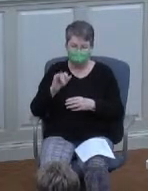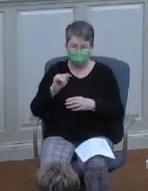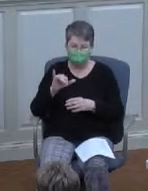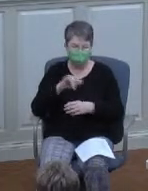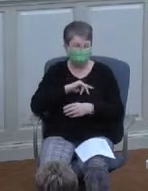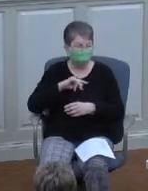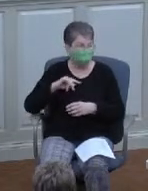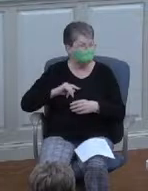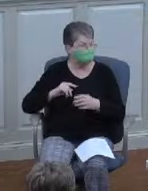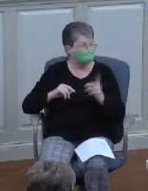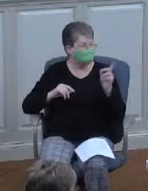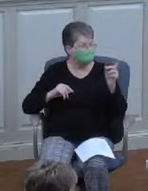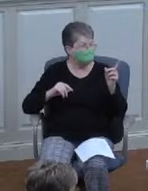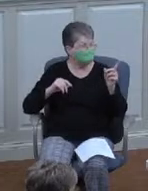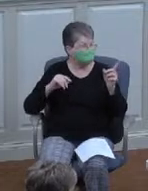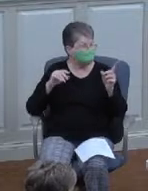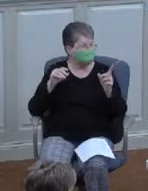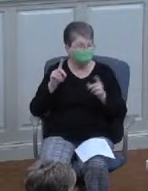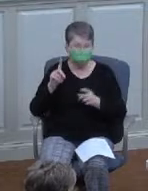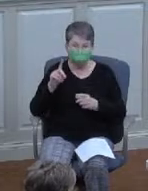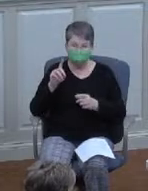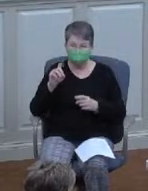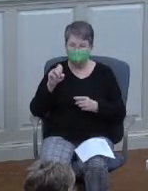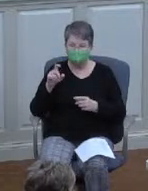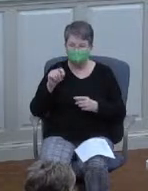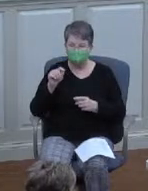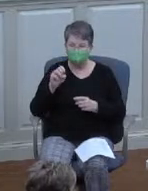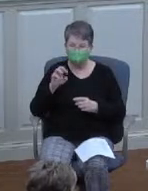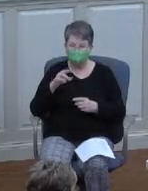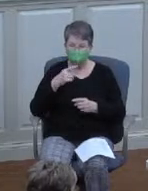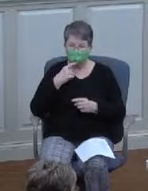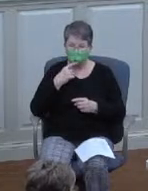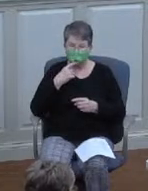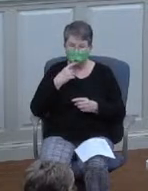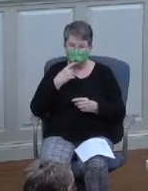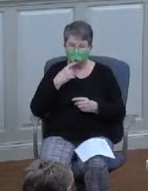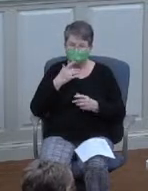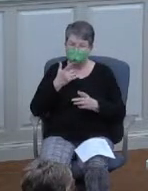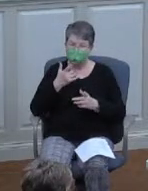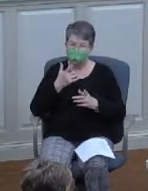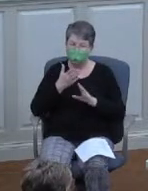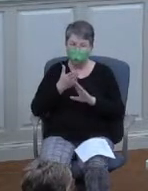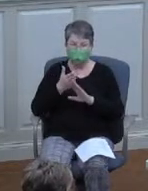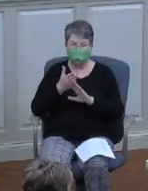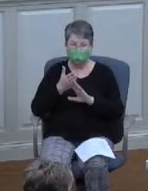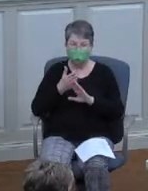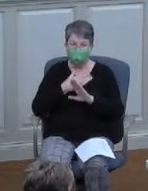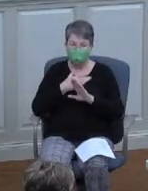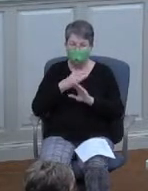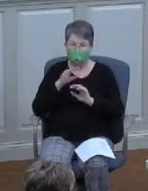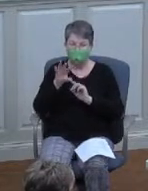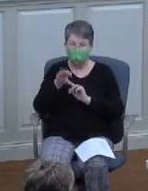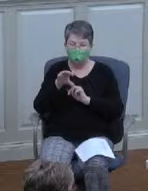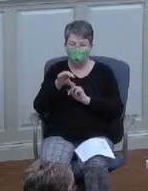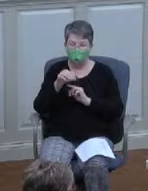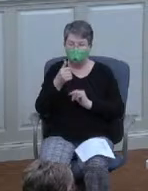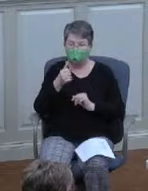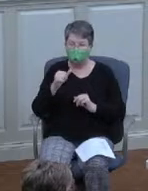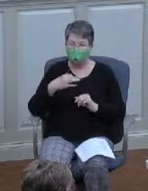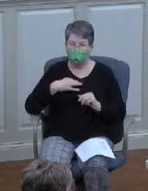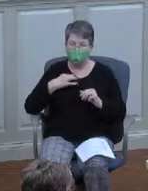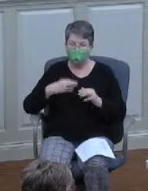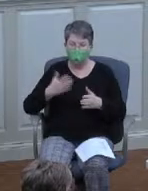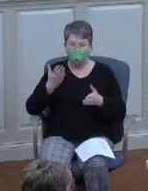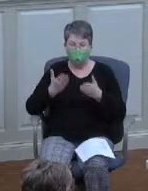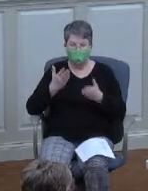As far as that is concerned, I would just say that prior to having a camera on site, that any applicant may